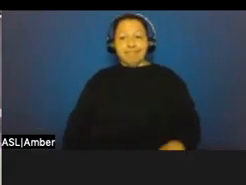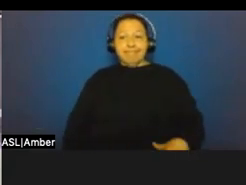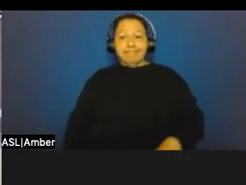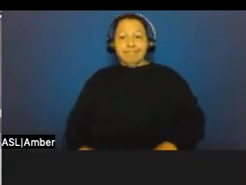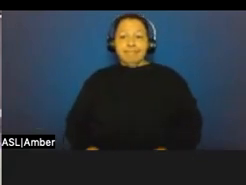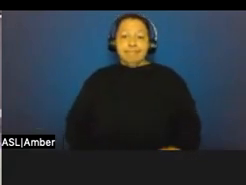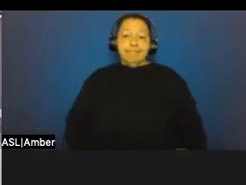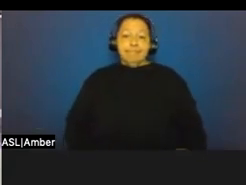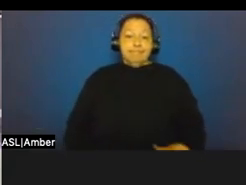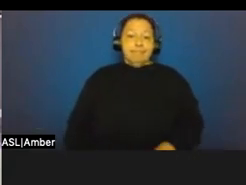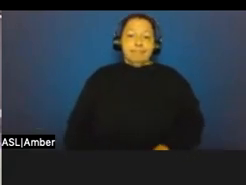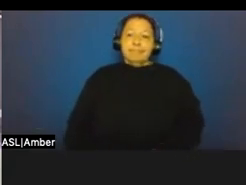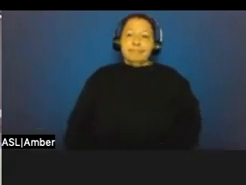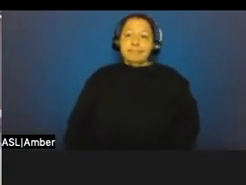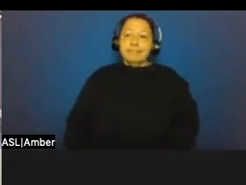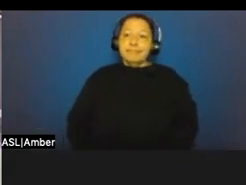Okay.